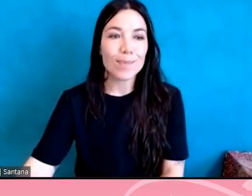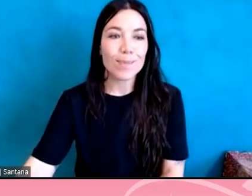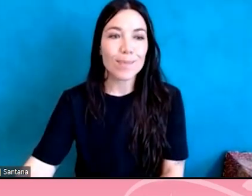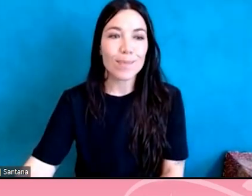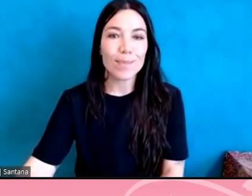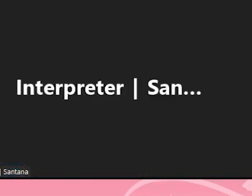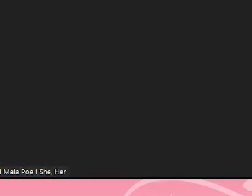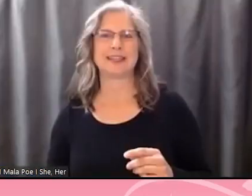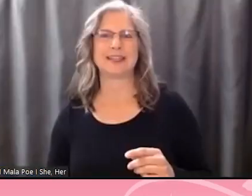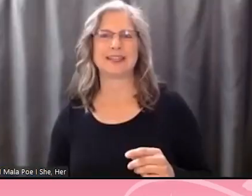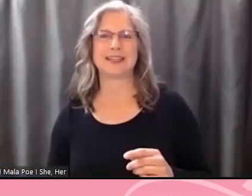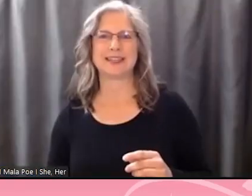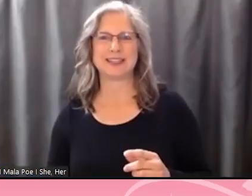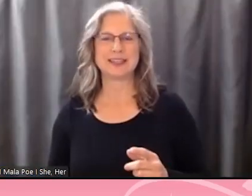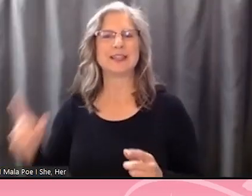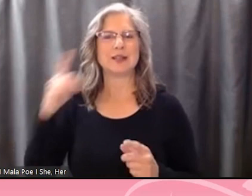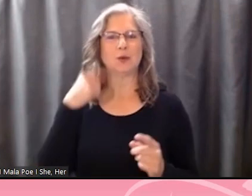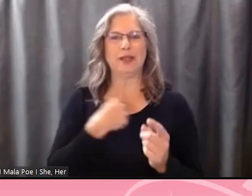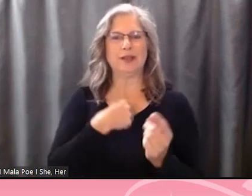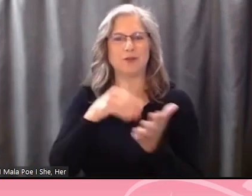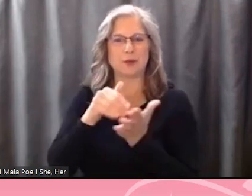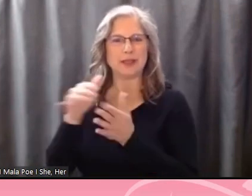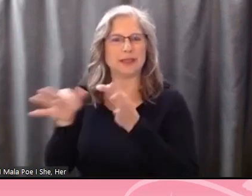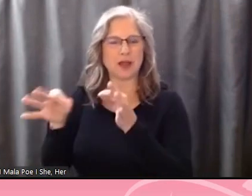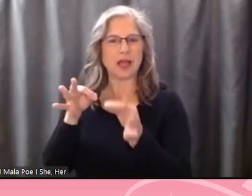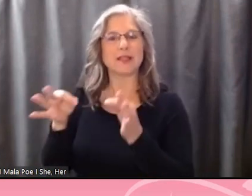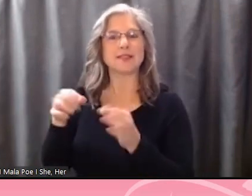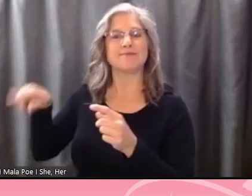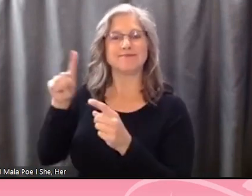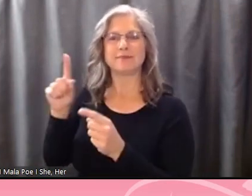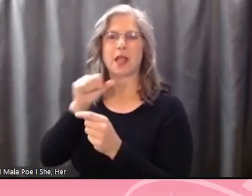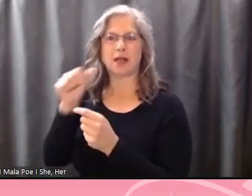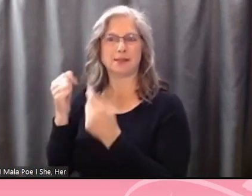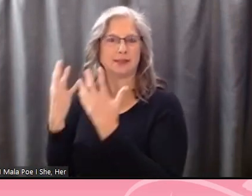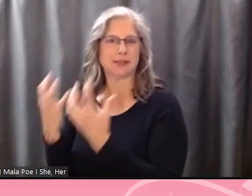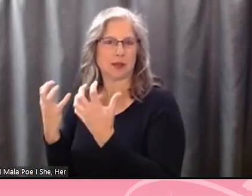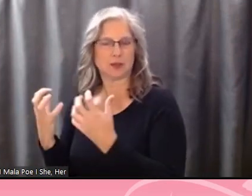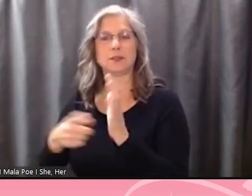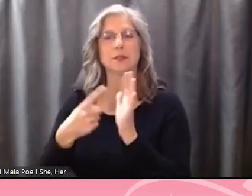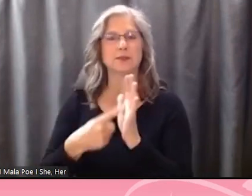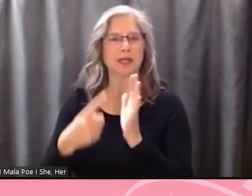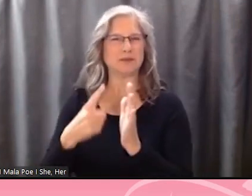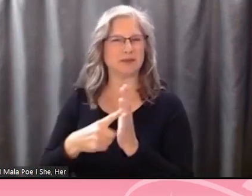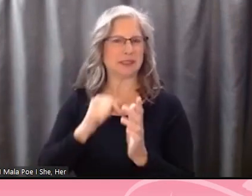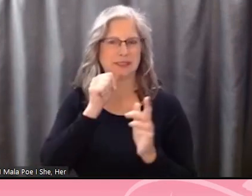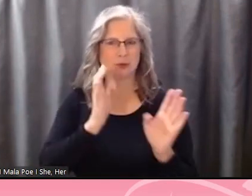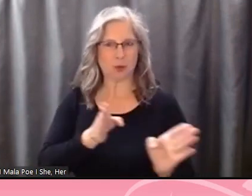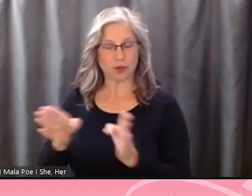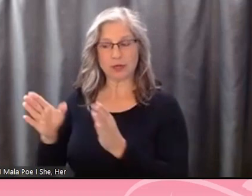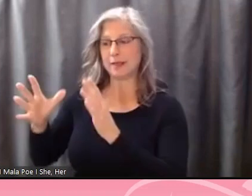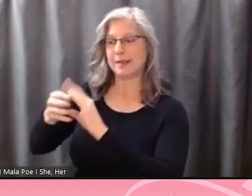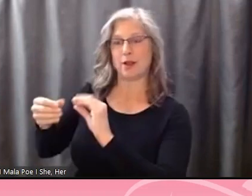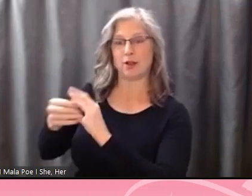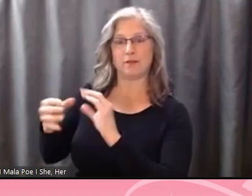American communication norms was frequently defined as undesirable and sometimes as disordered. The narrative of being